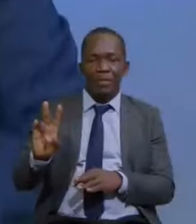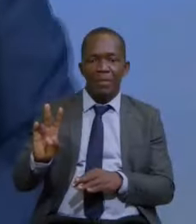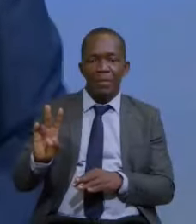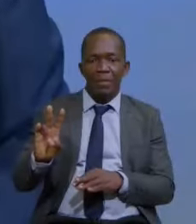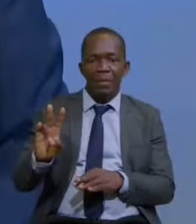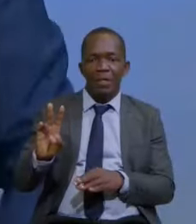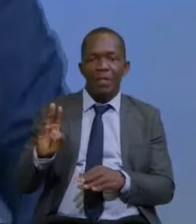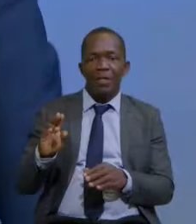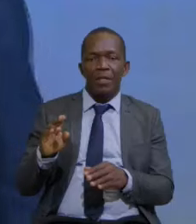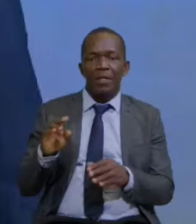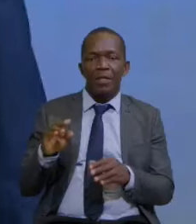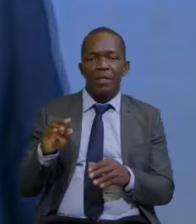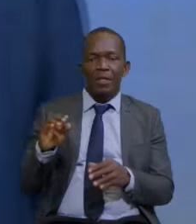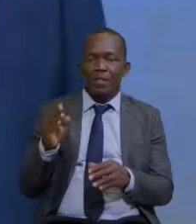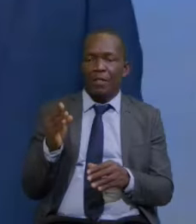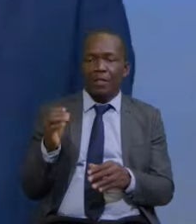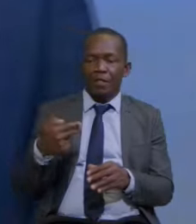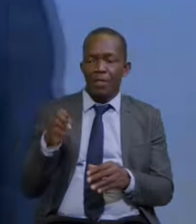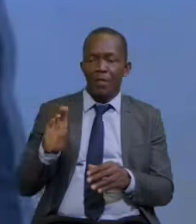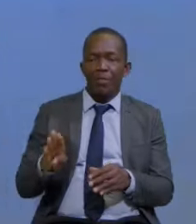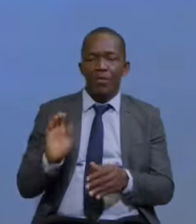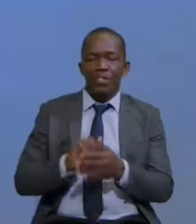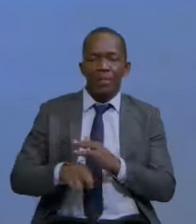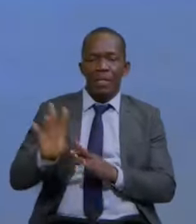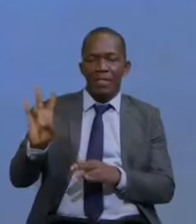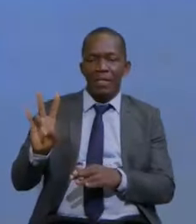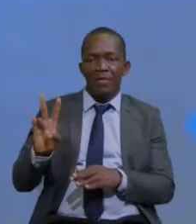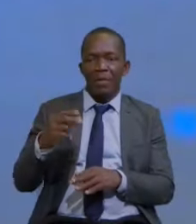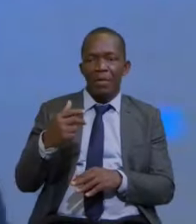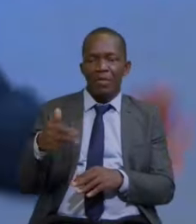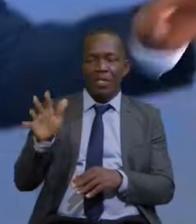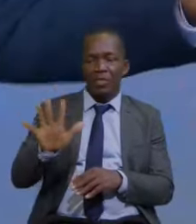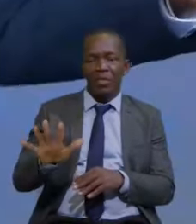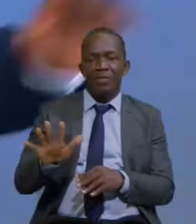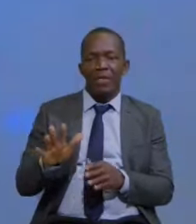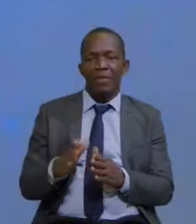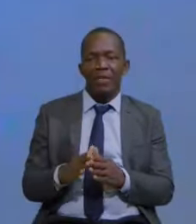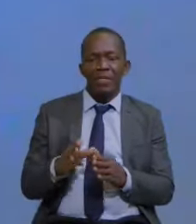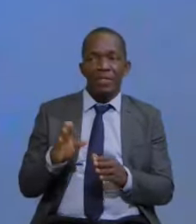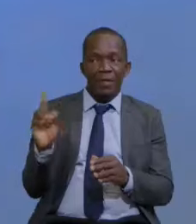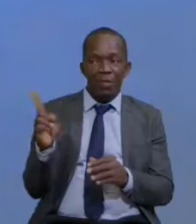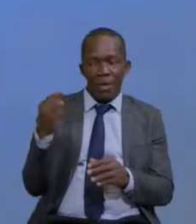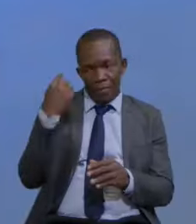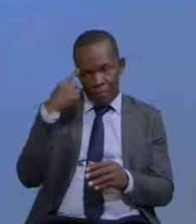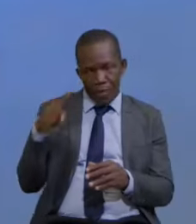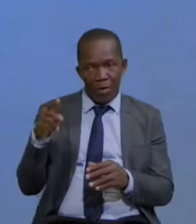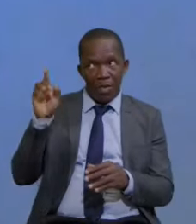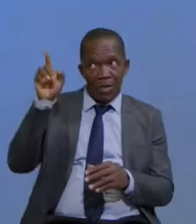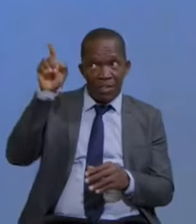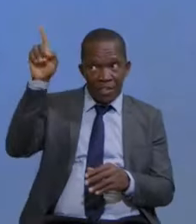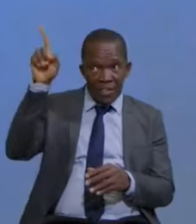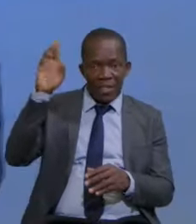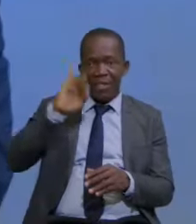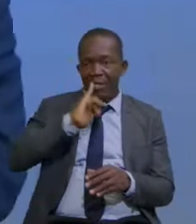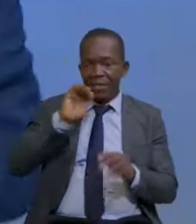verse 25. Wherefore, he is able. Not that he was, he is able. He may be able